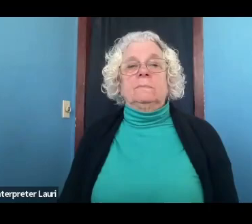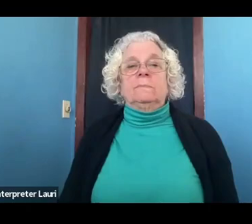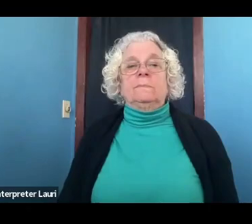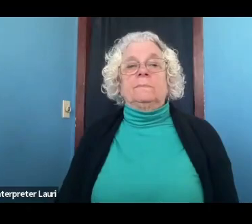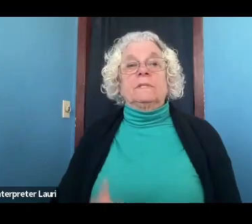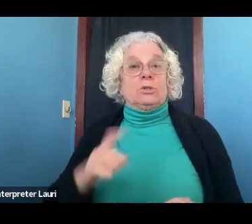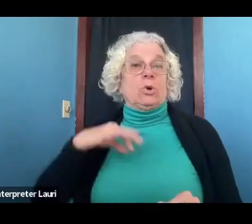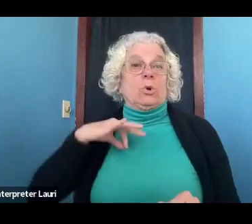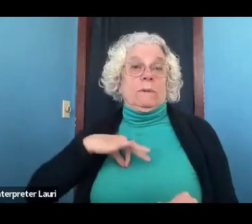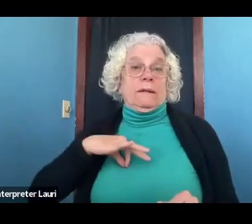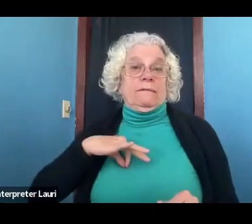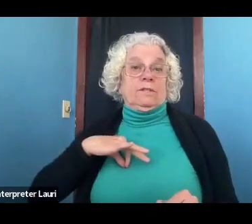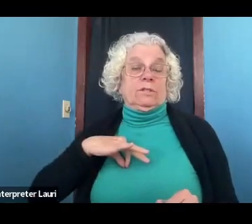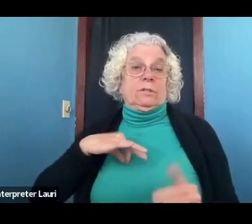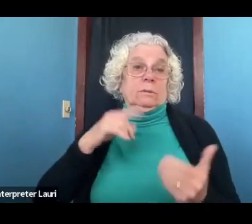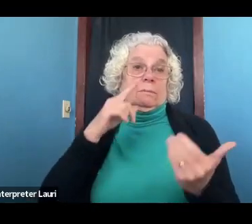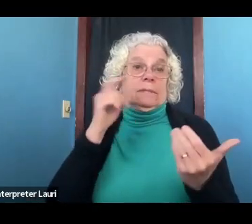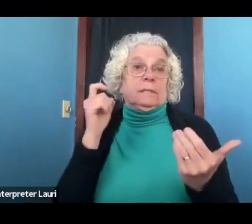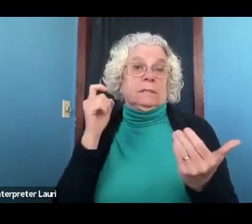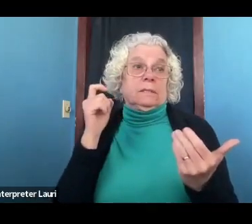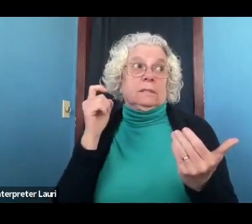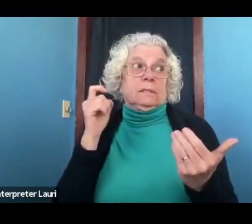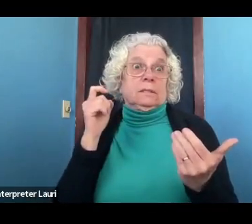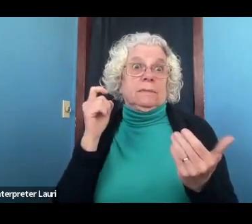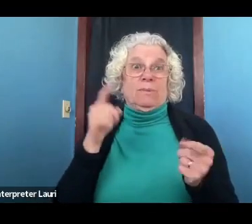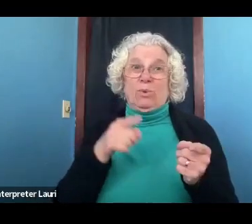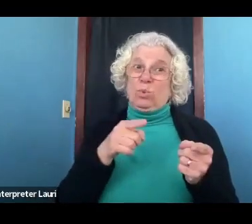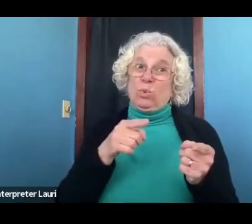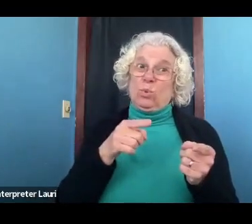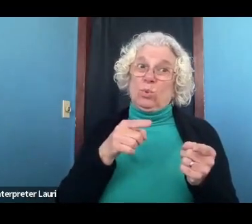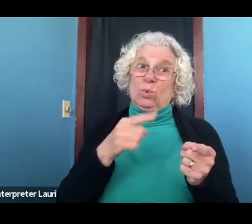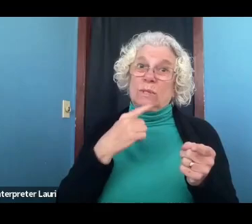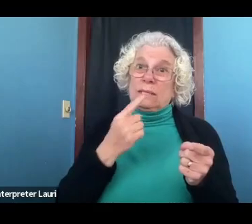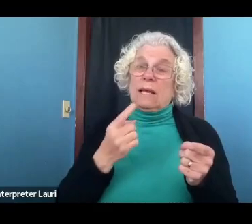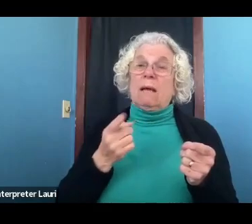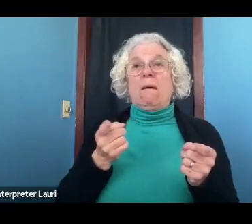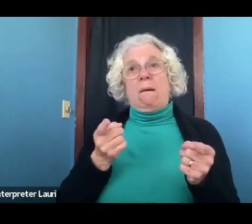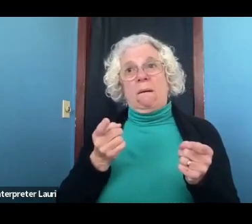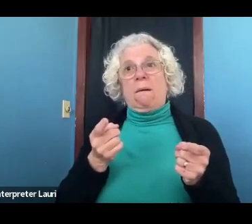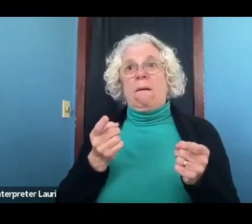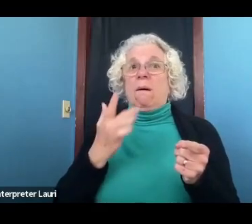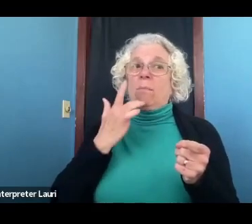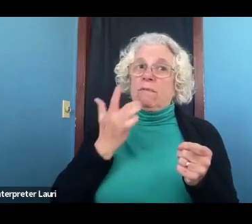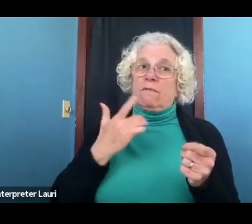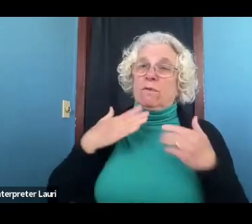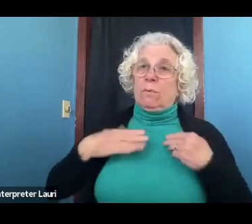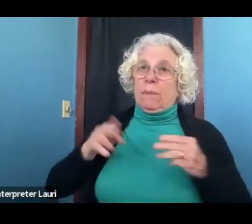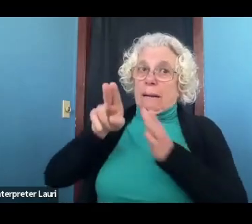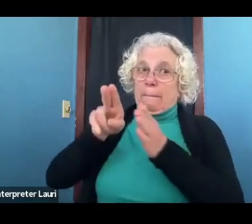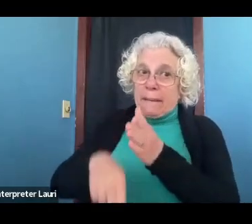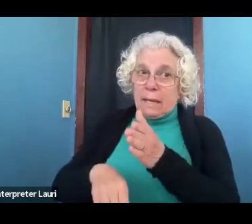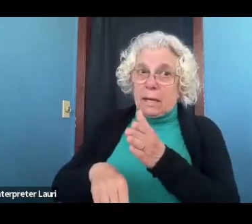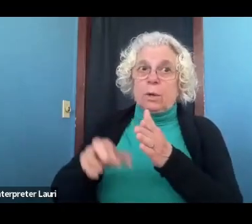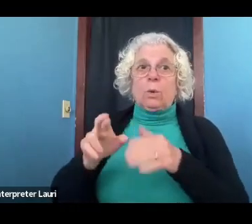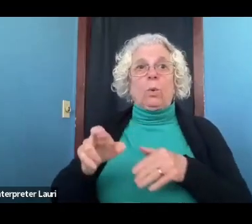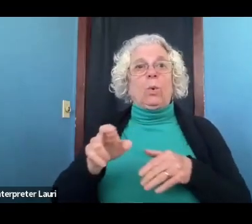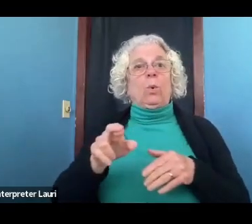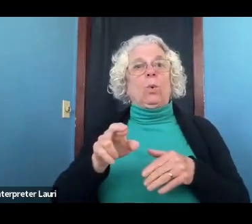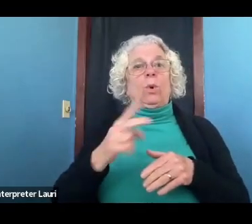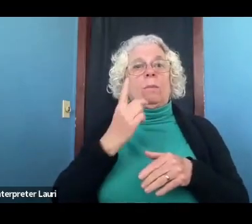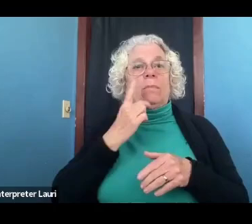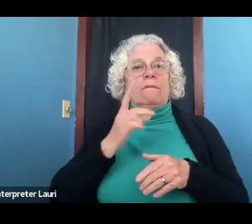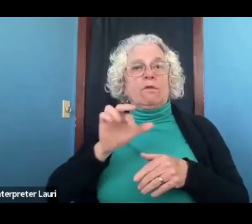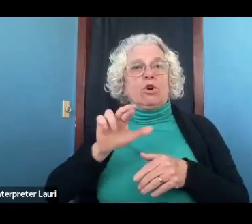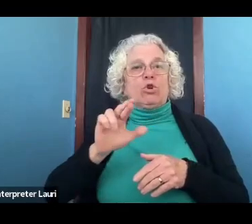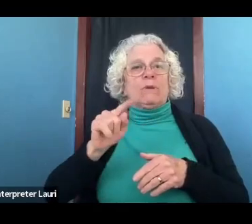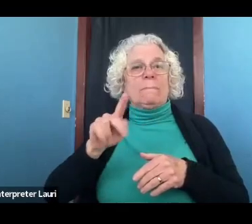very useful thing. If you have an opinion of whether you want to be buried or cremated or have your body donated, you